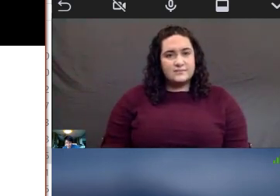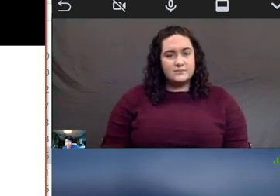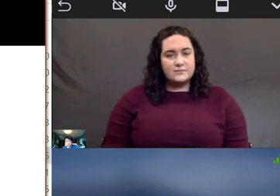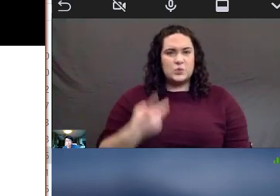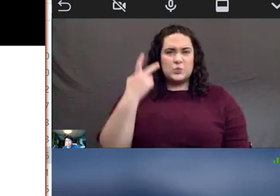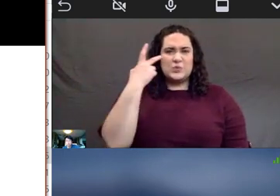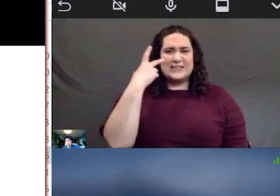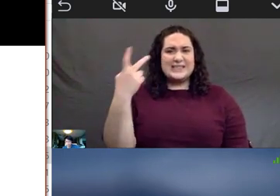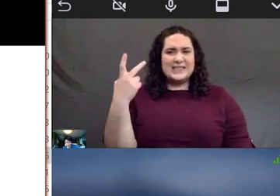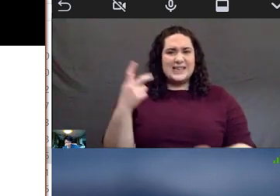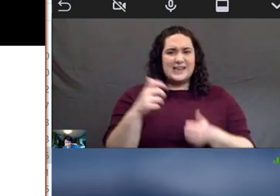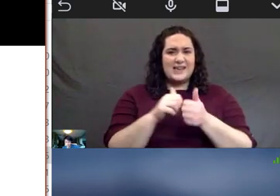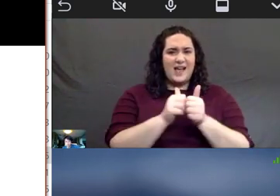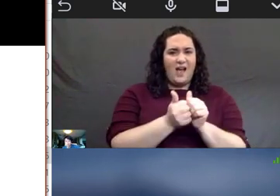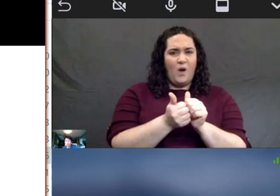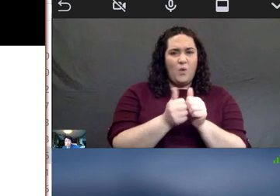pipe.